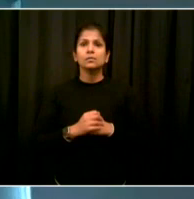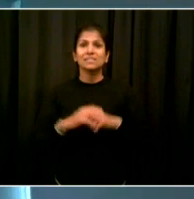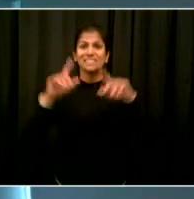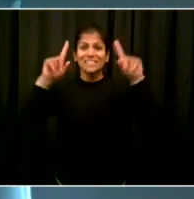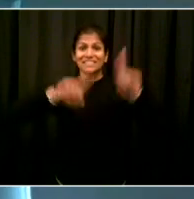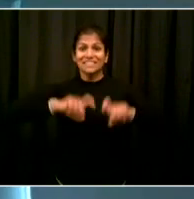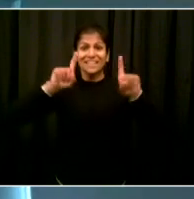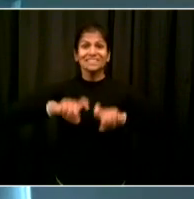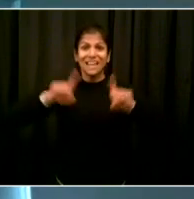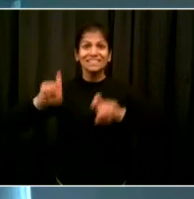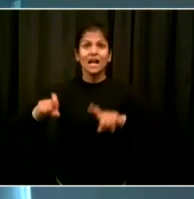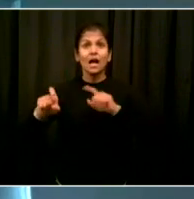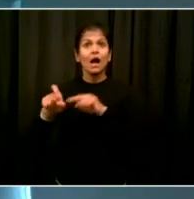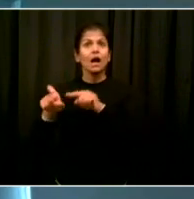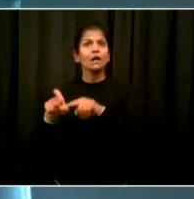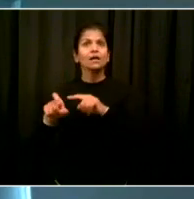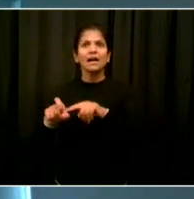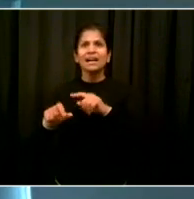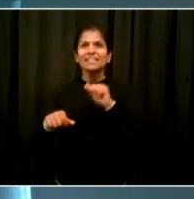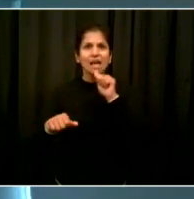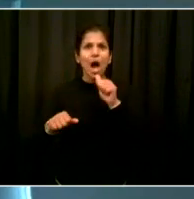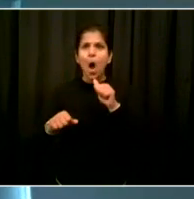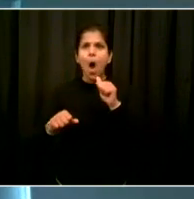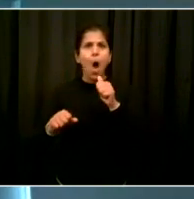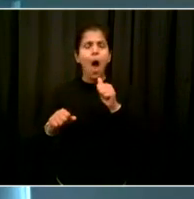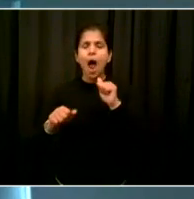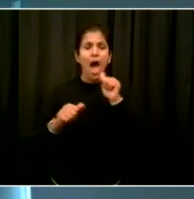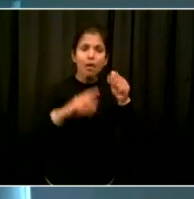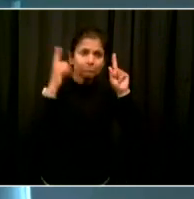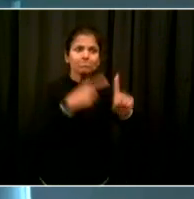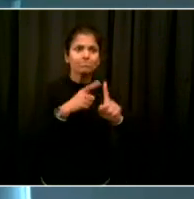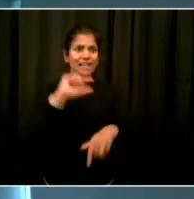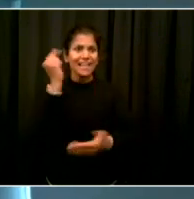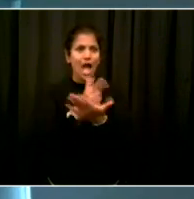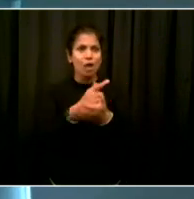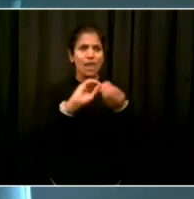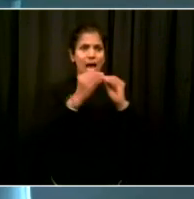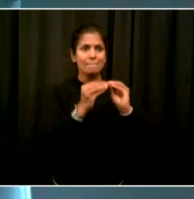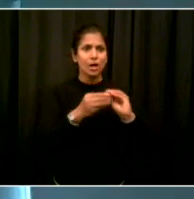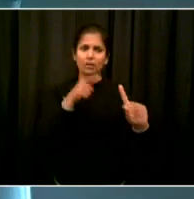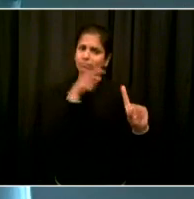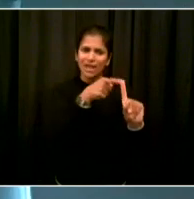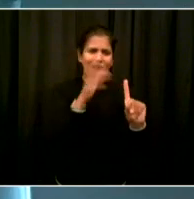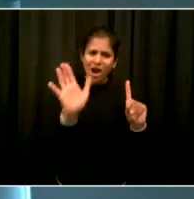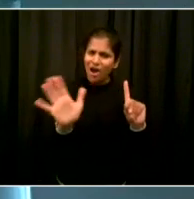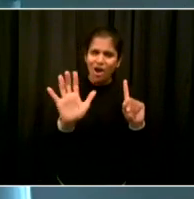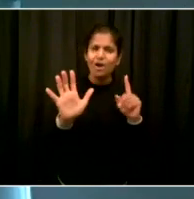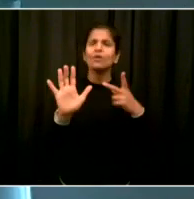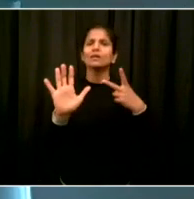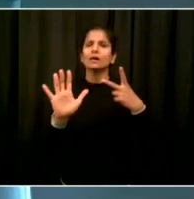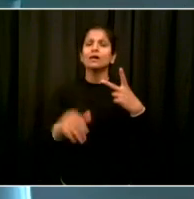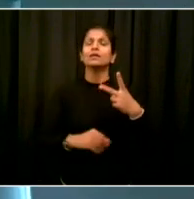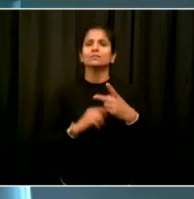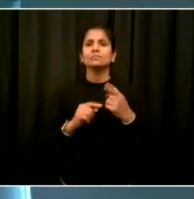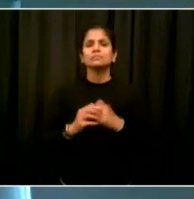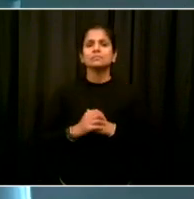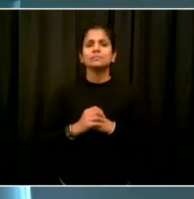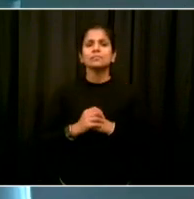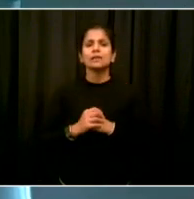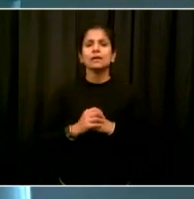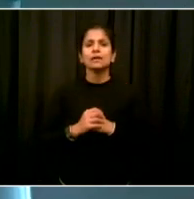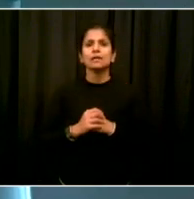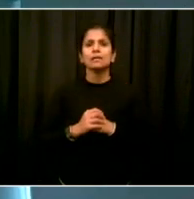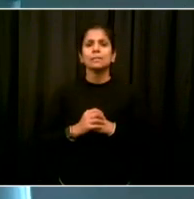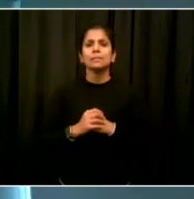in these hotspot, cluster areas just because we want to fix the numbers. The reason we're using testing is we're using it